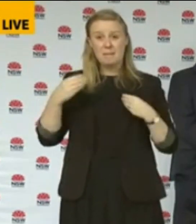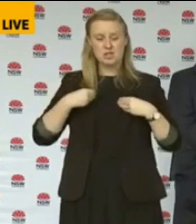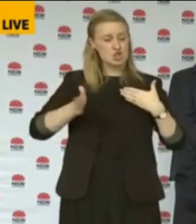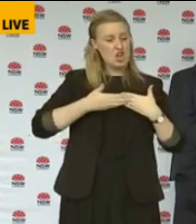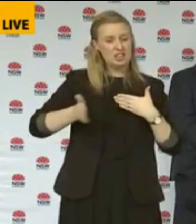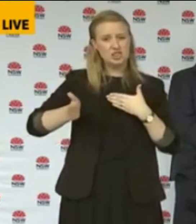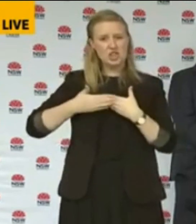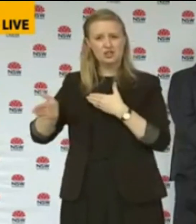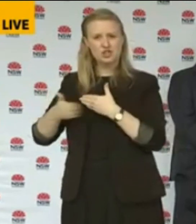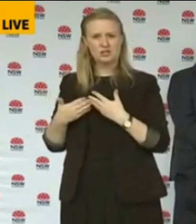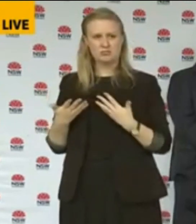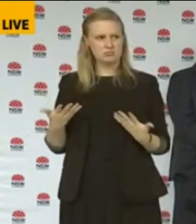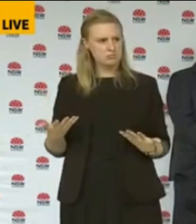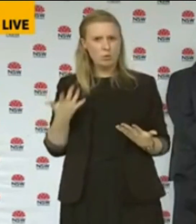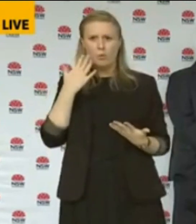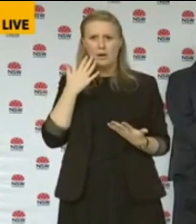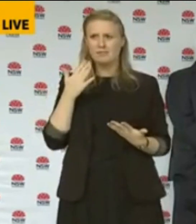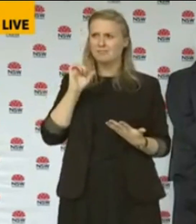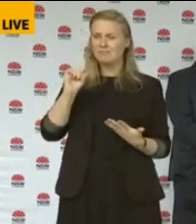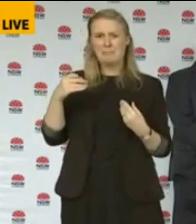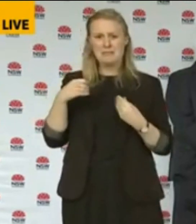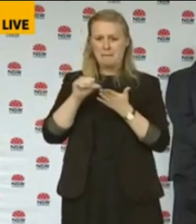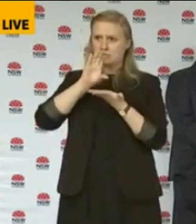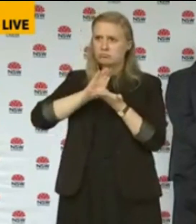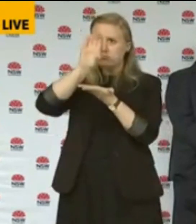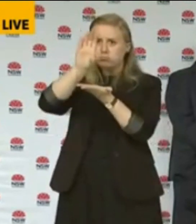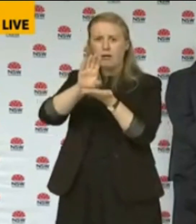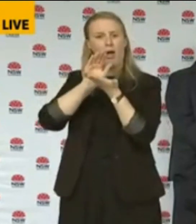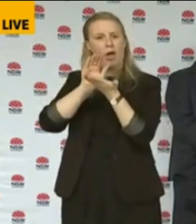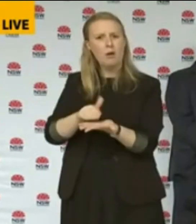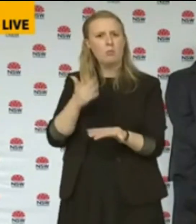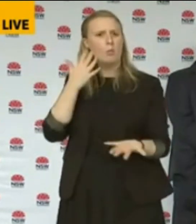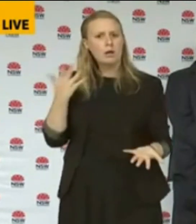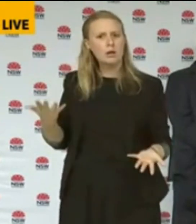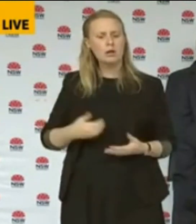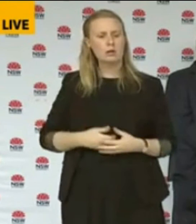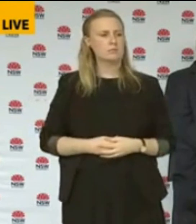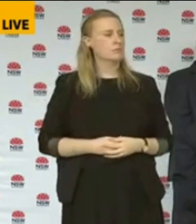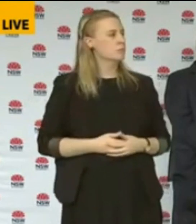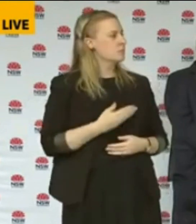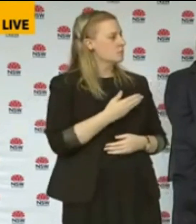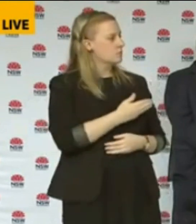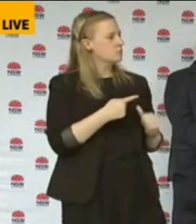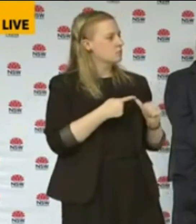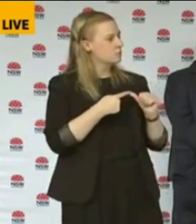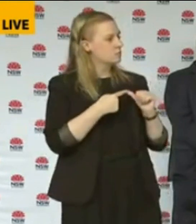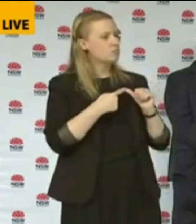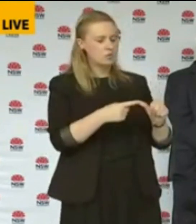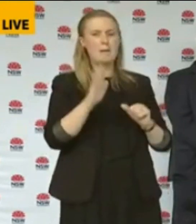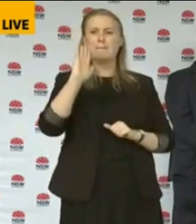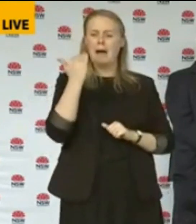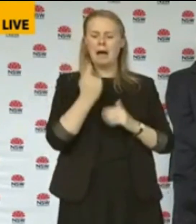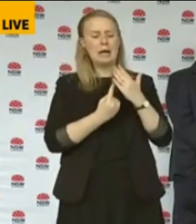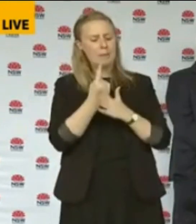are they getting the help? When we locked down the Victorian border, the impact that had on Albury and that region,